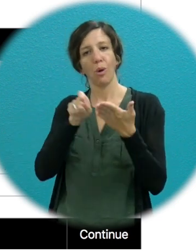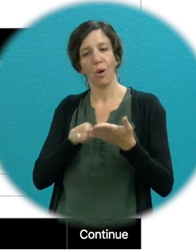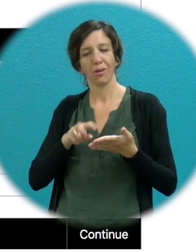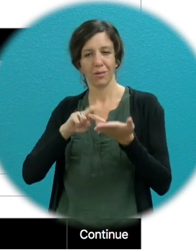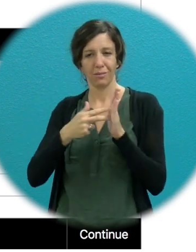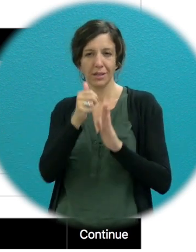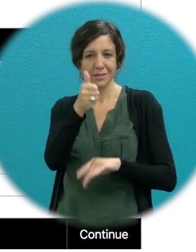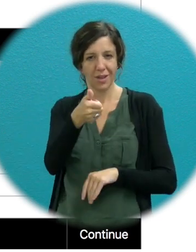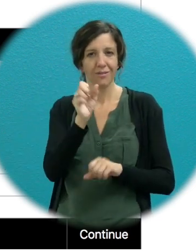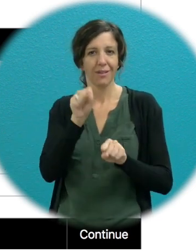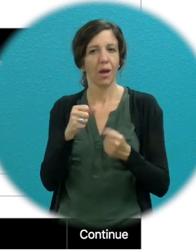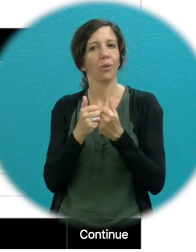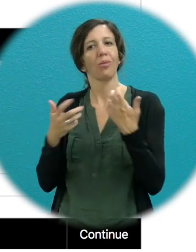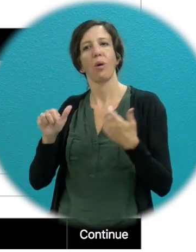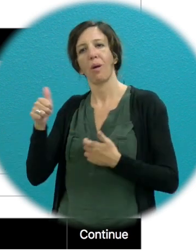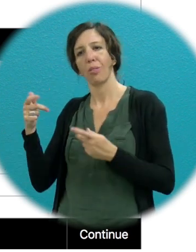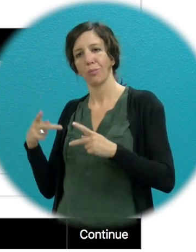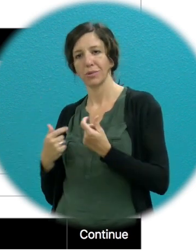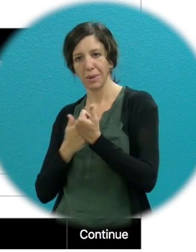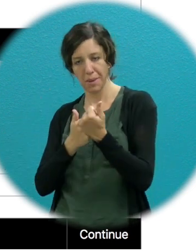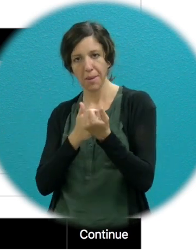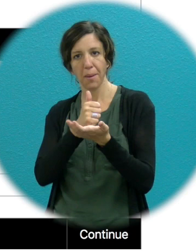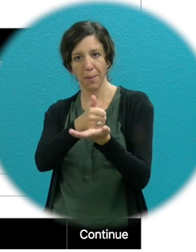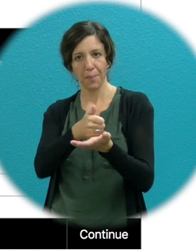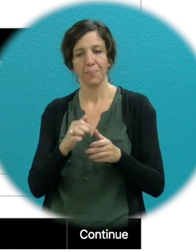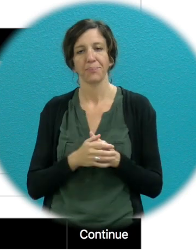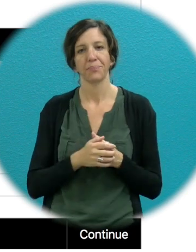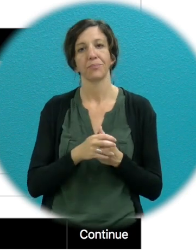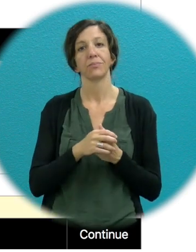can make your ballot choices.